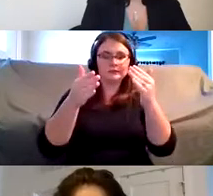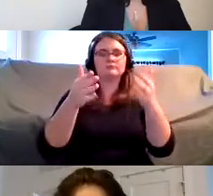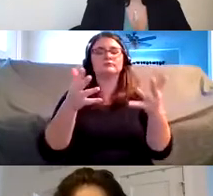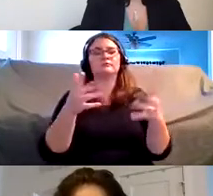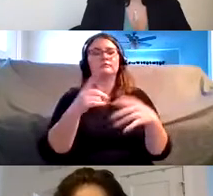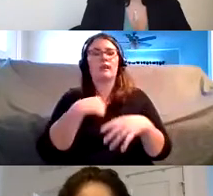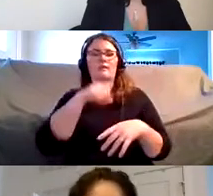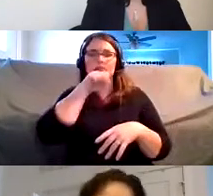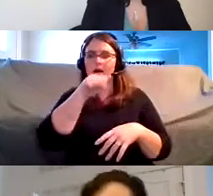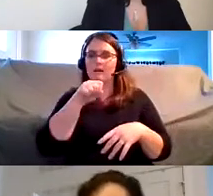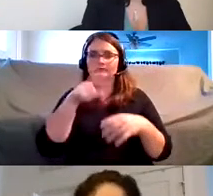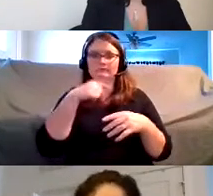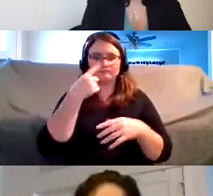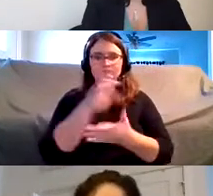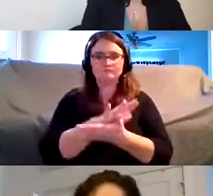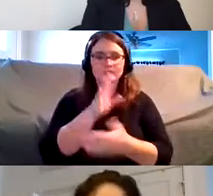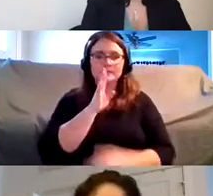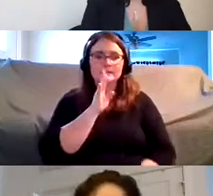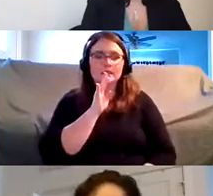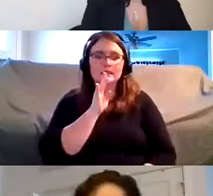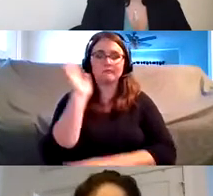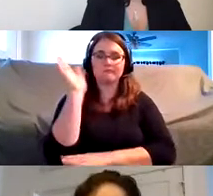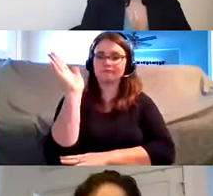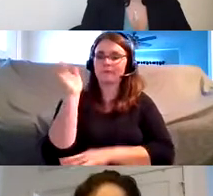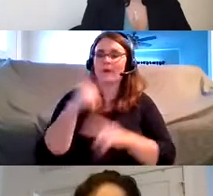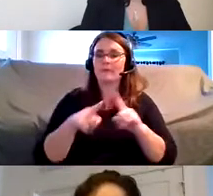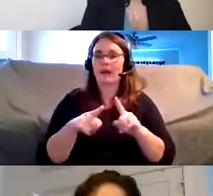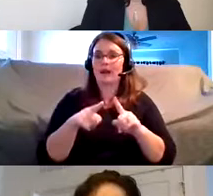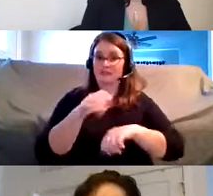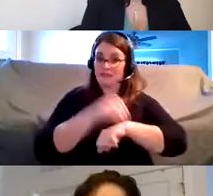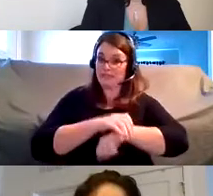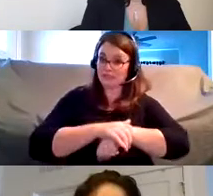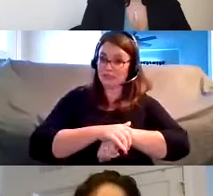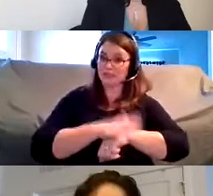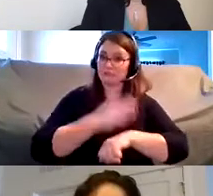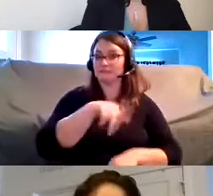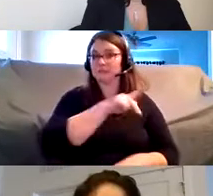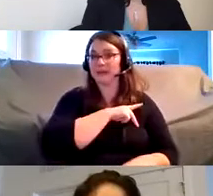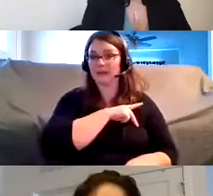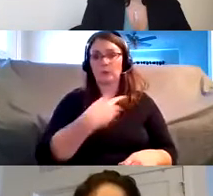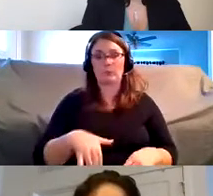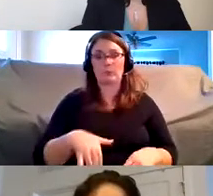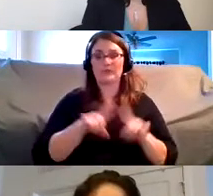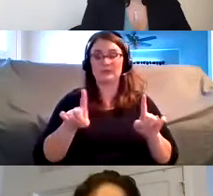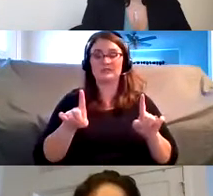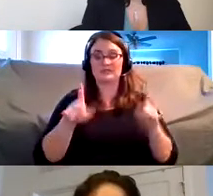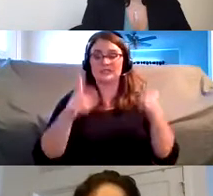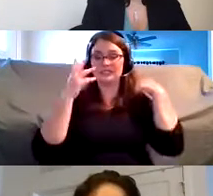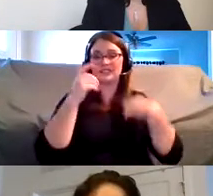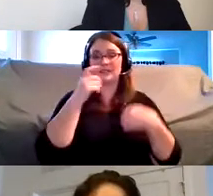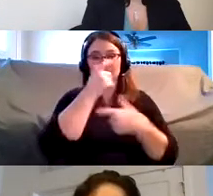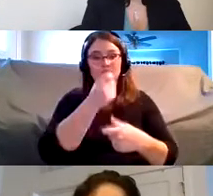But when it gets to English, it's like I have a different personality, which is very interesting to me. I think over the